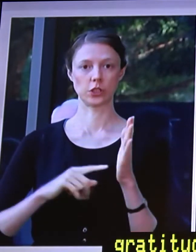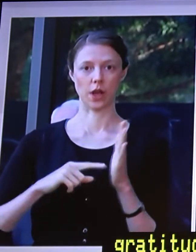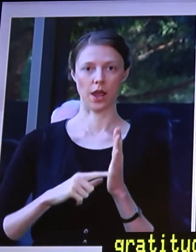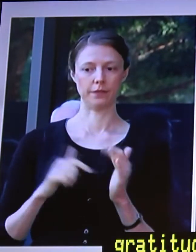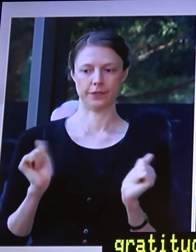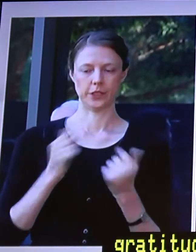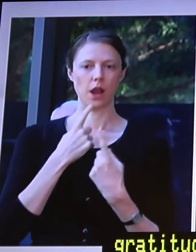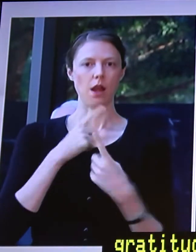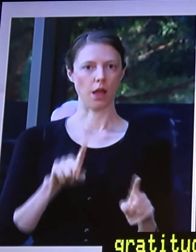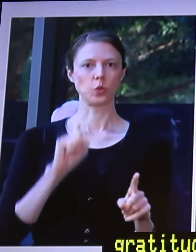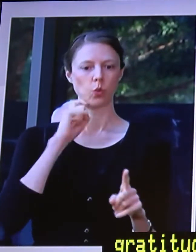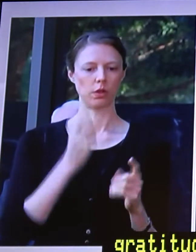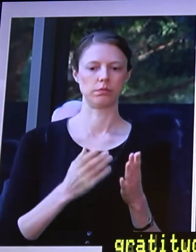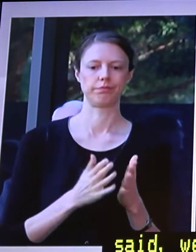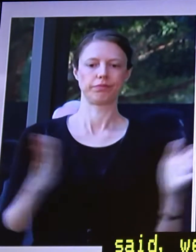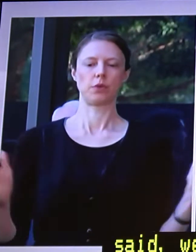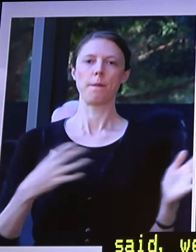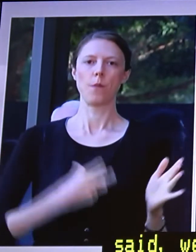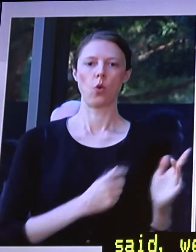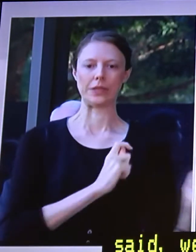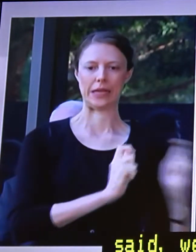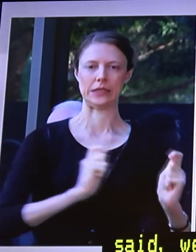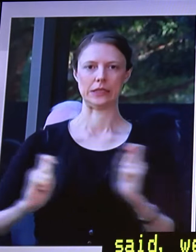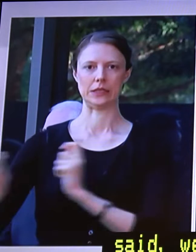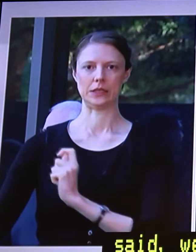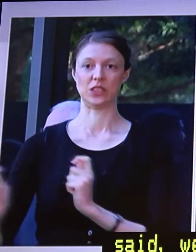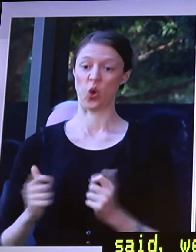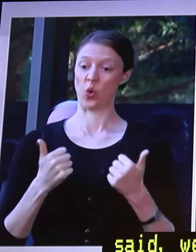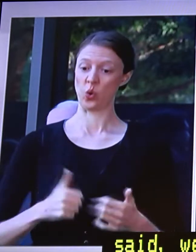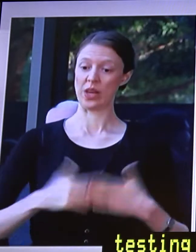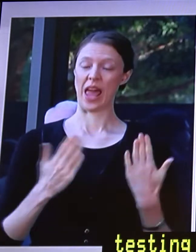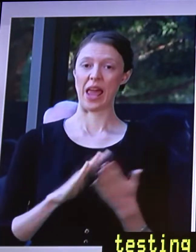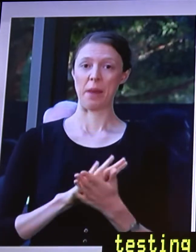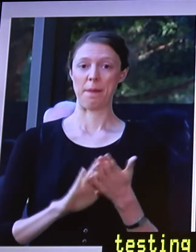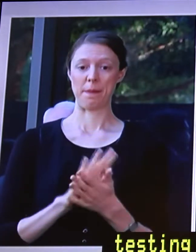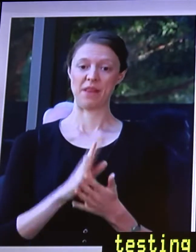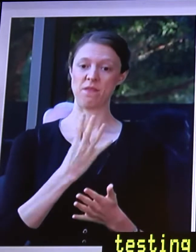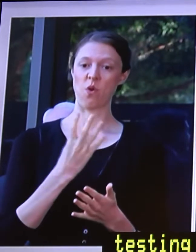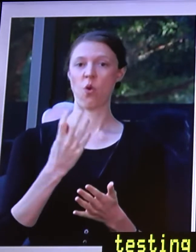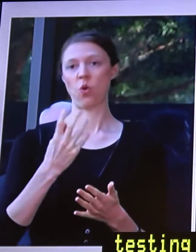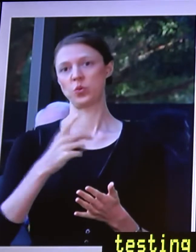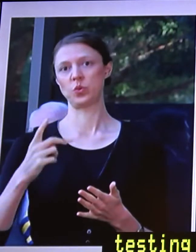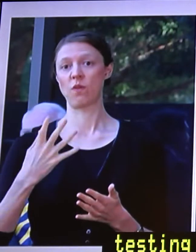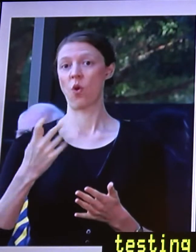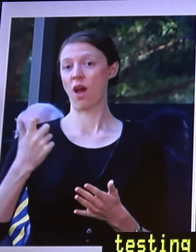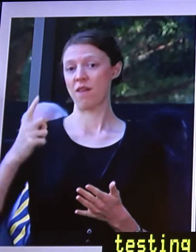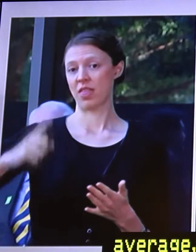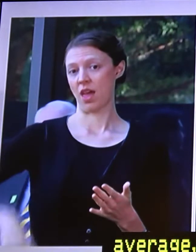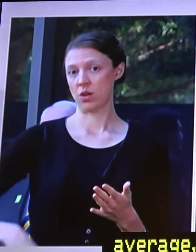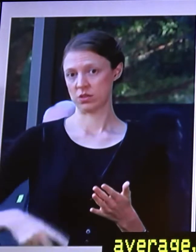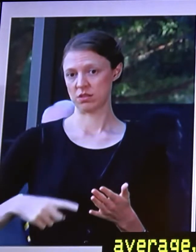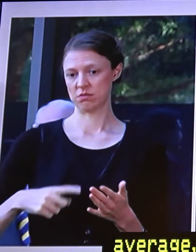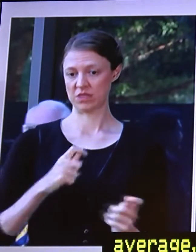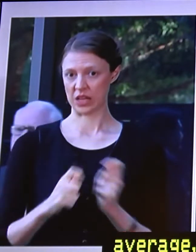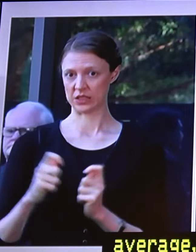have, on average, on a good day, between 4,000 and 4,500, even 5,000 people getting tested. We've nominated the hotspots